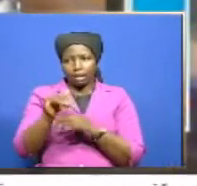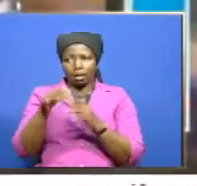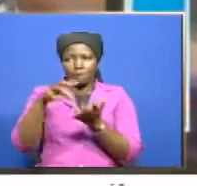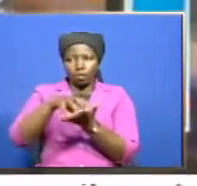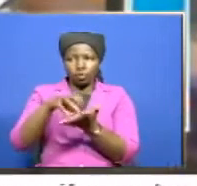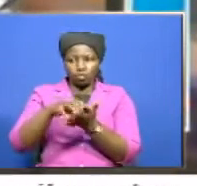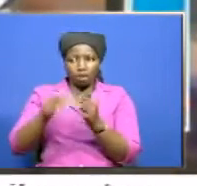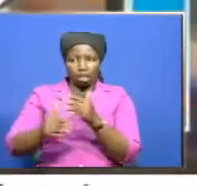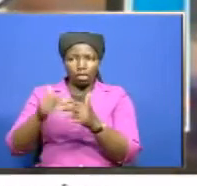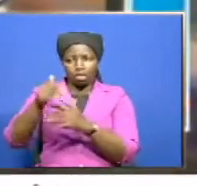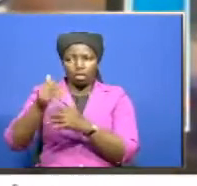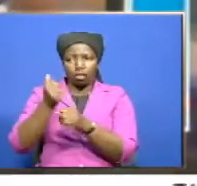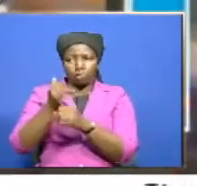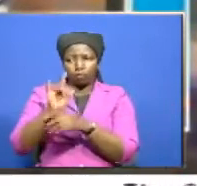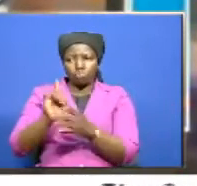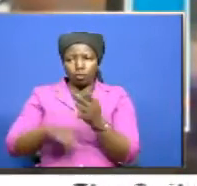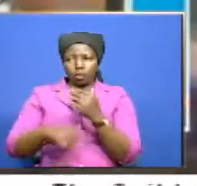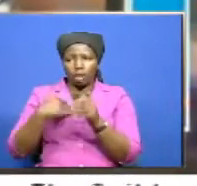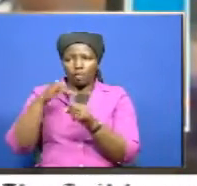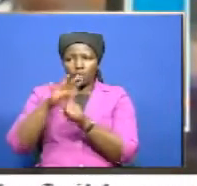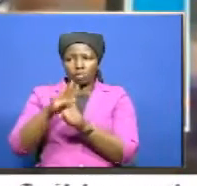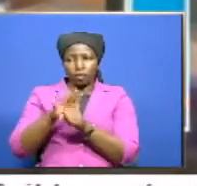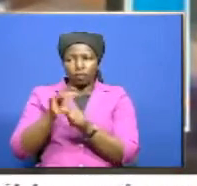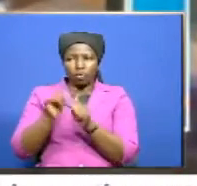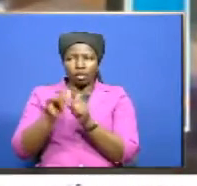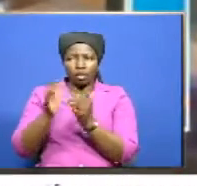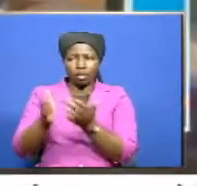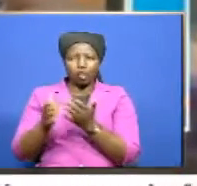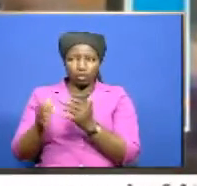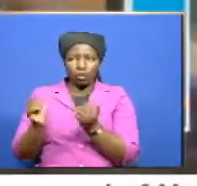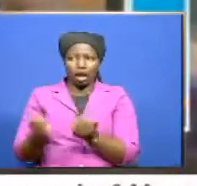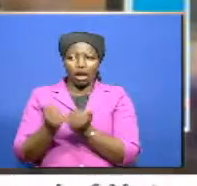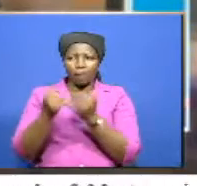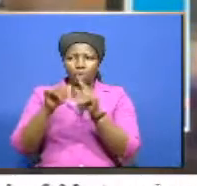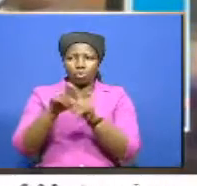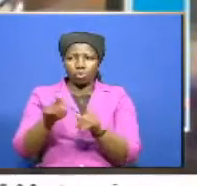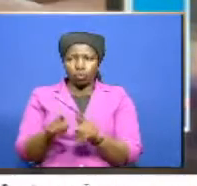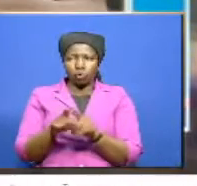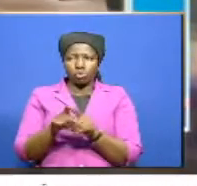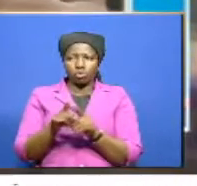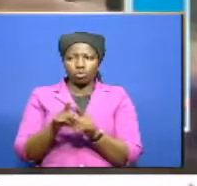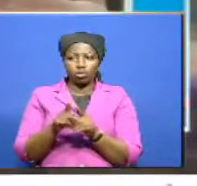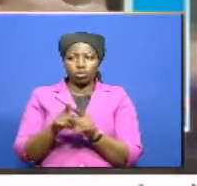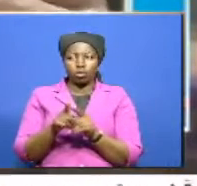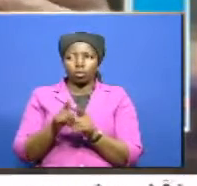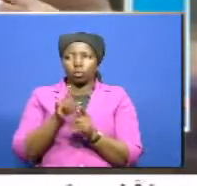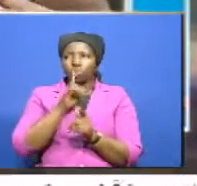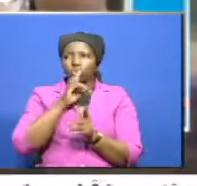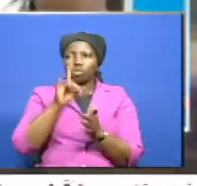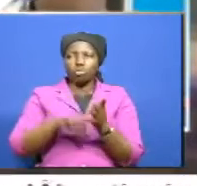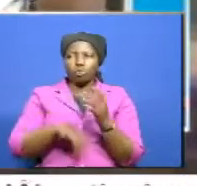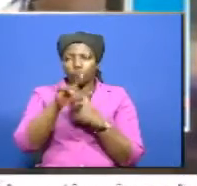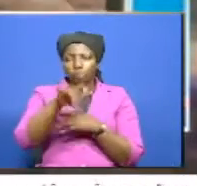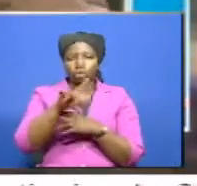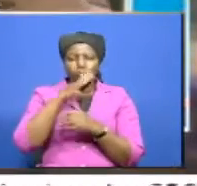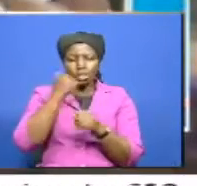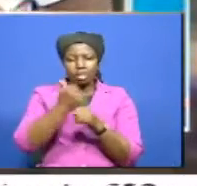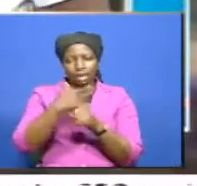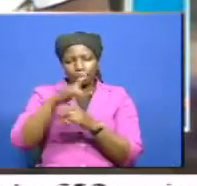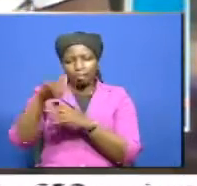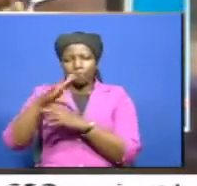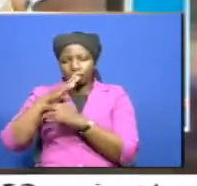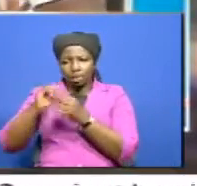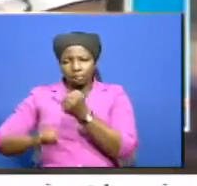do next? There's a lot that needs to be done as well. And that whatever needs to be done needs to be complemented